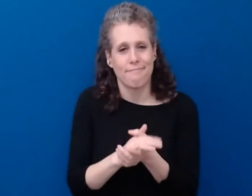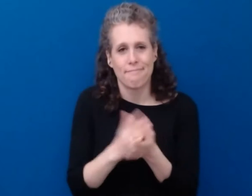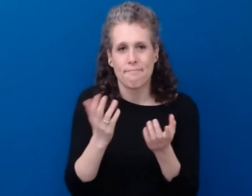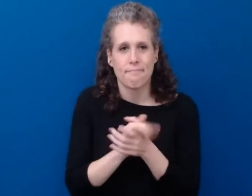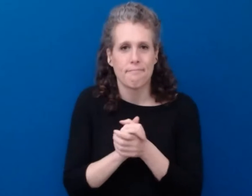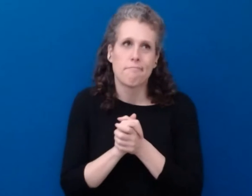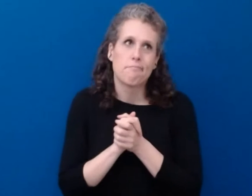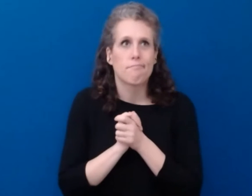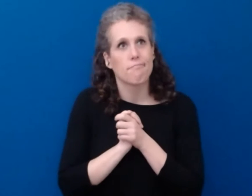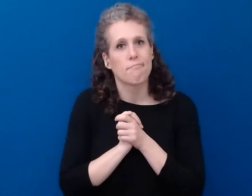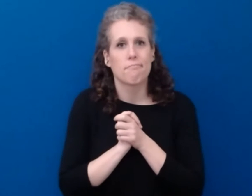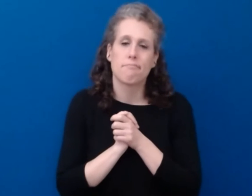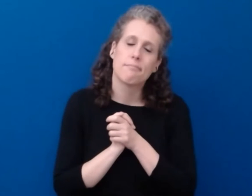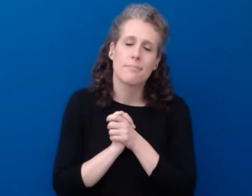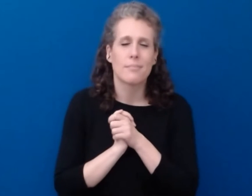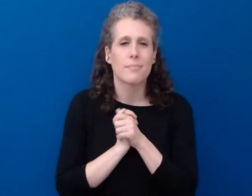a